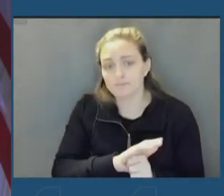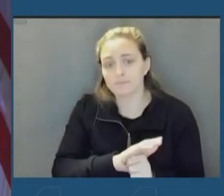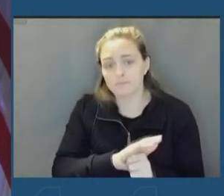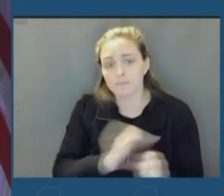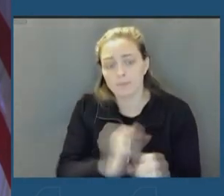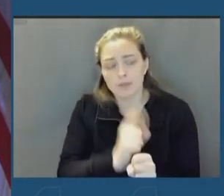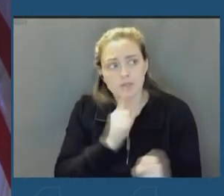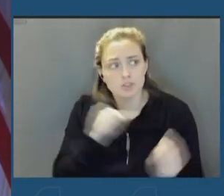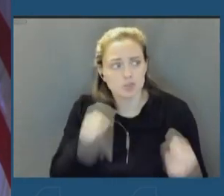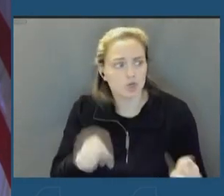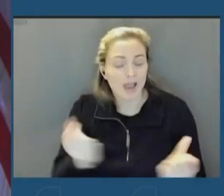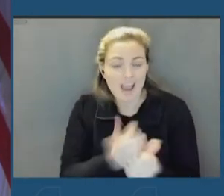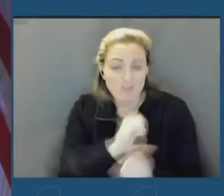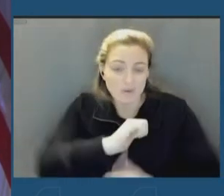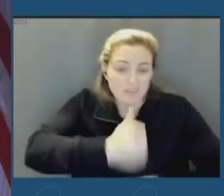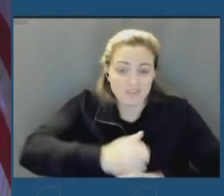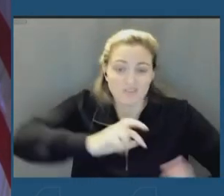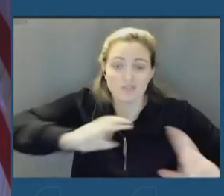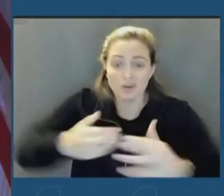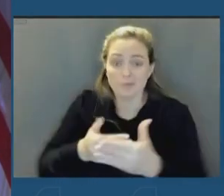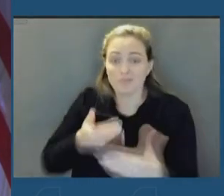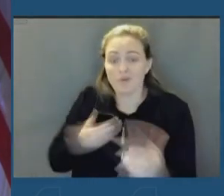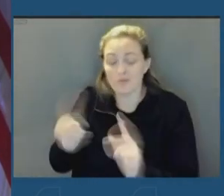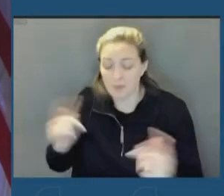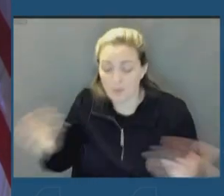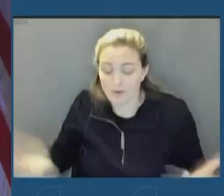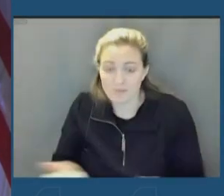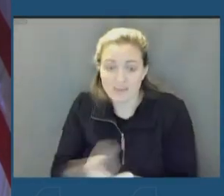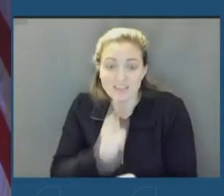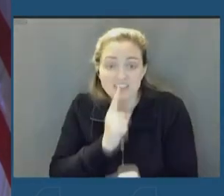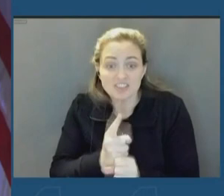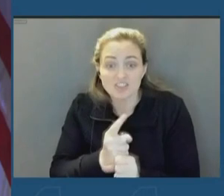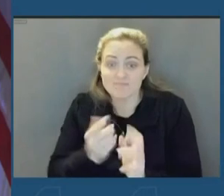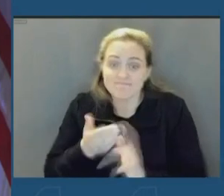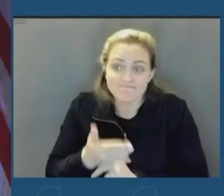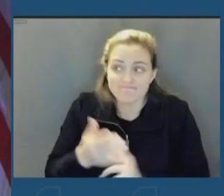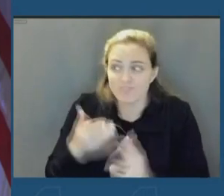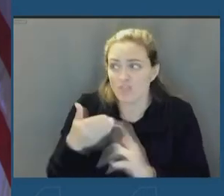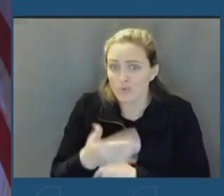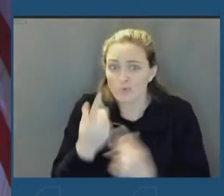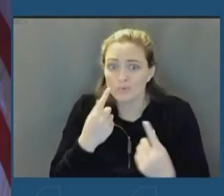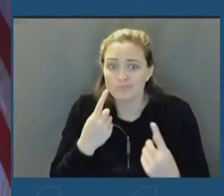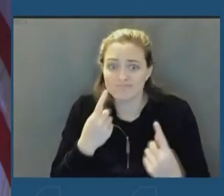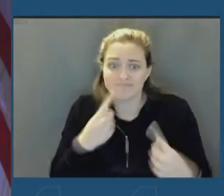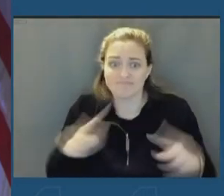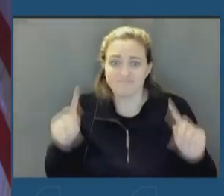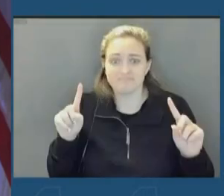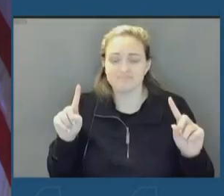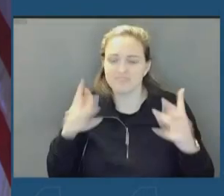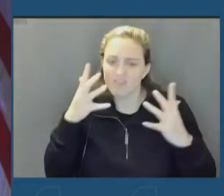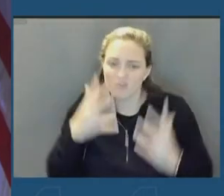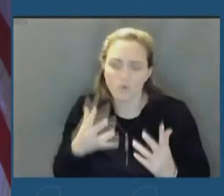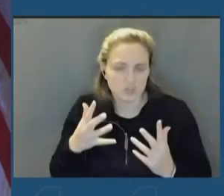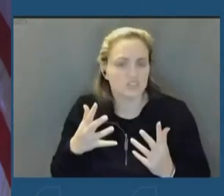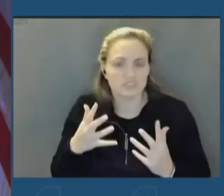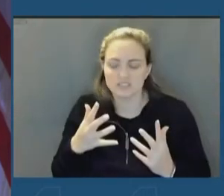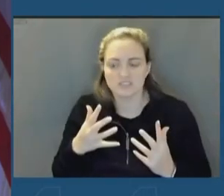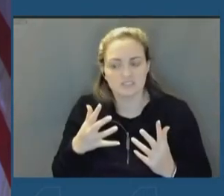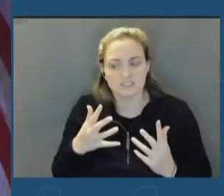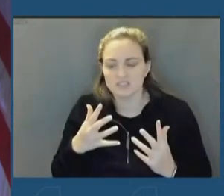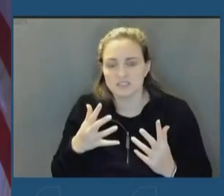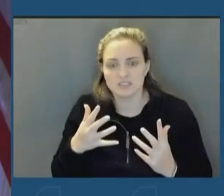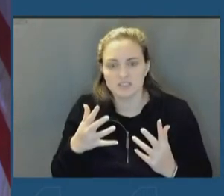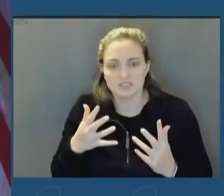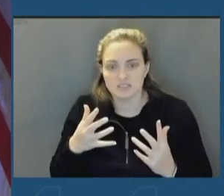the troops were on the ground beforehand, the people were here to ensure that we got through this situation. Unfortunately, we faced a storm that no